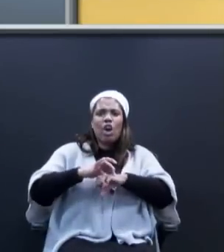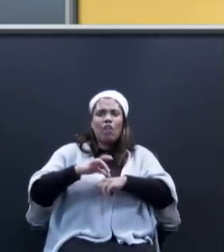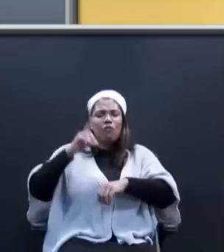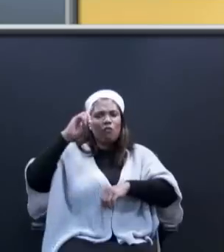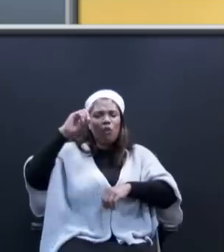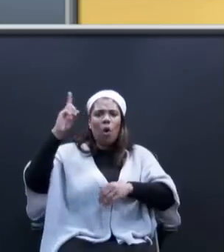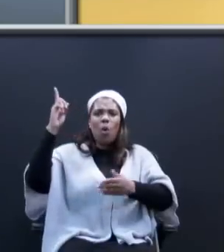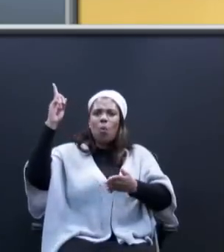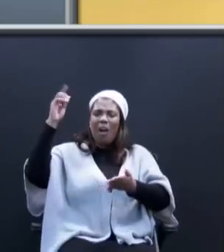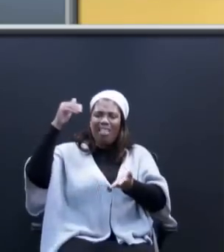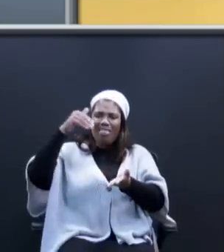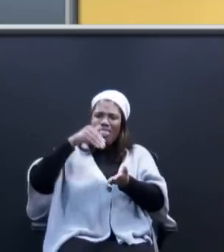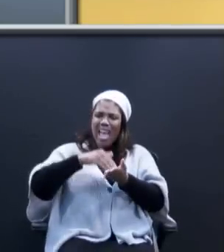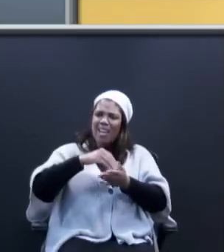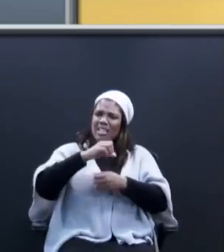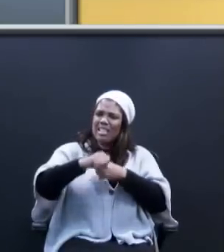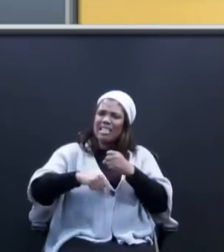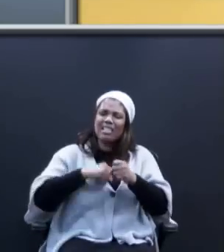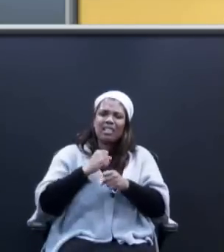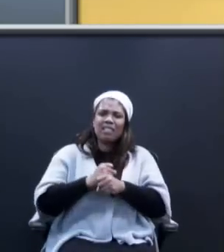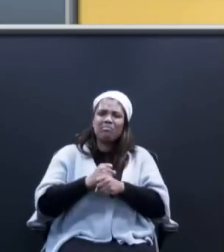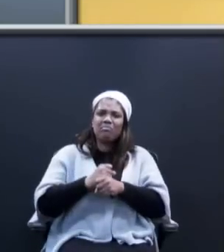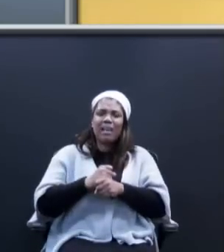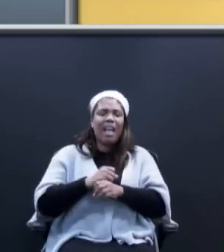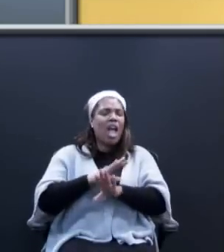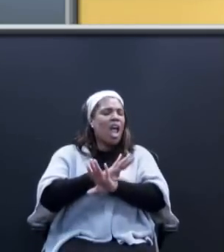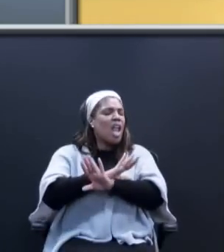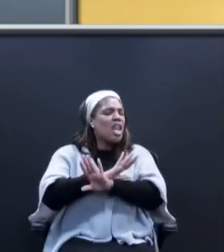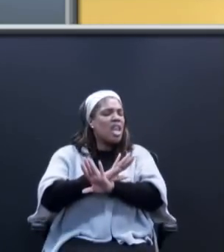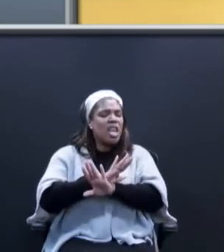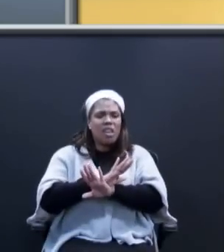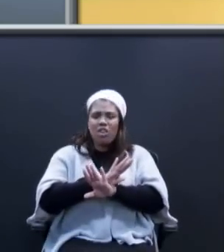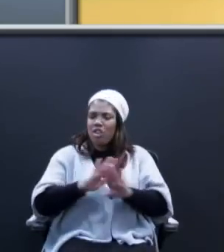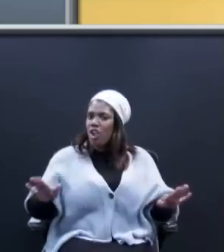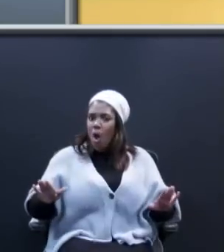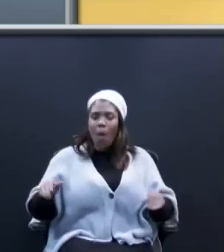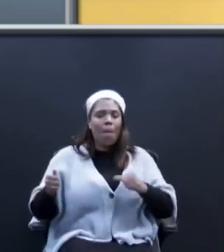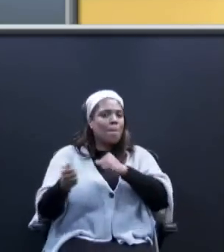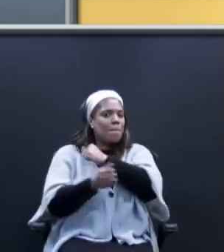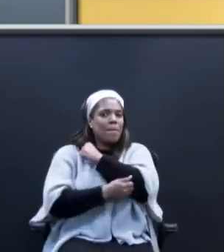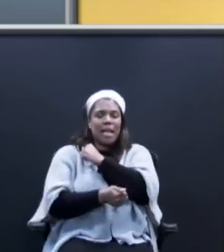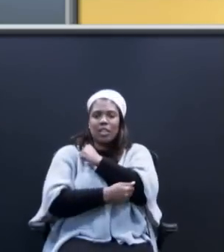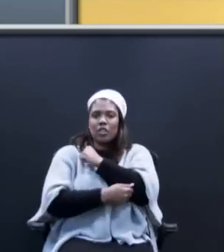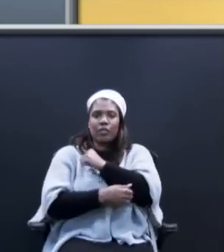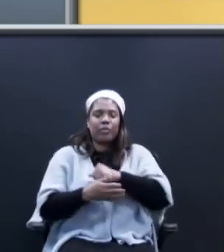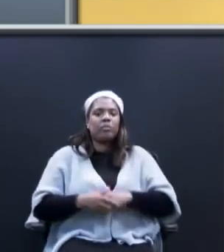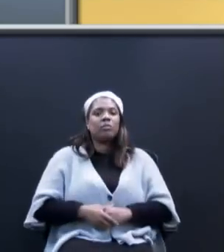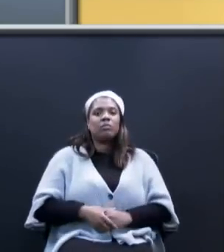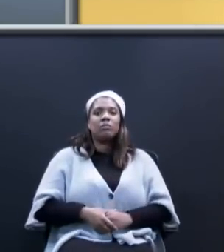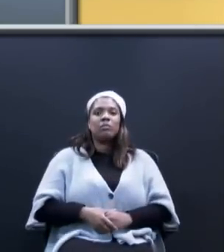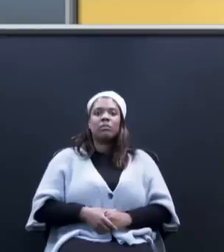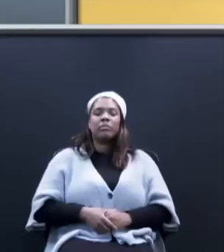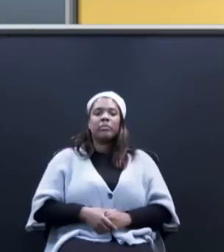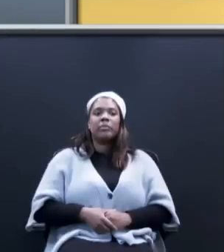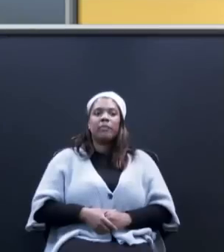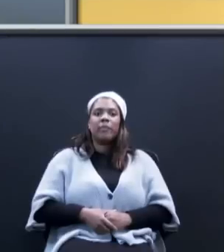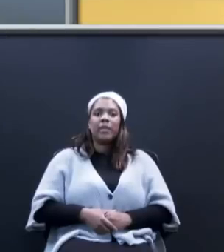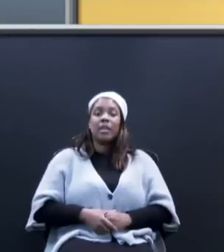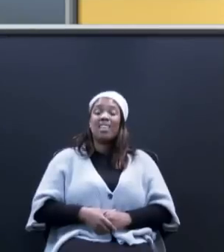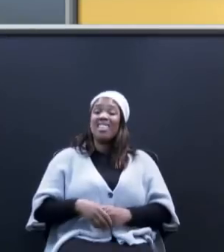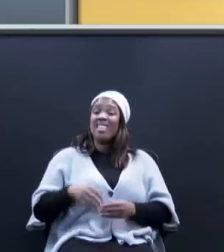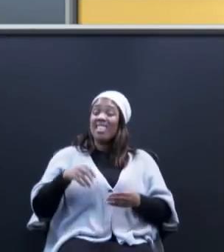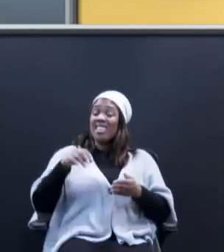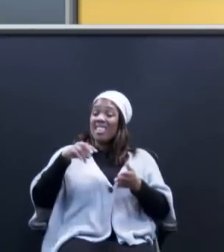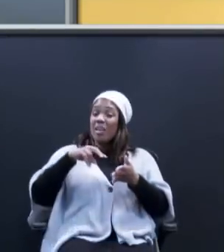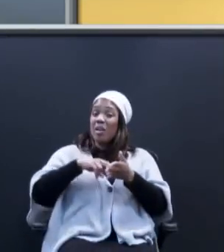no Passover? No. Because as long as you got Passover coming, going on, that means some sin has to